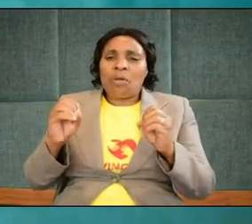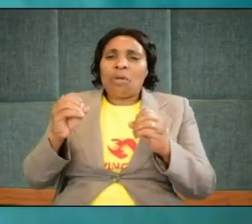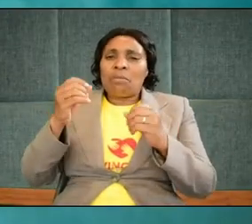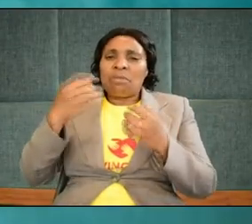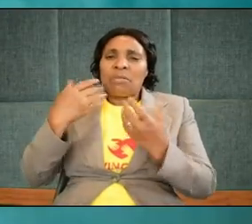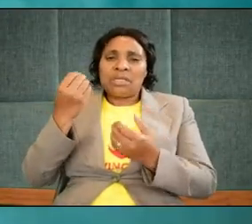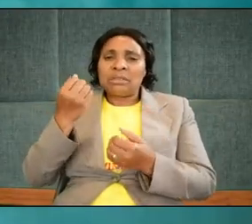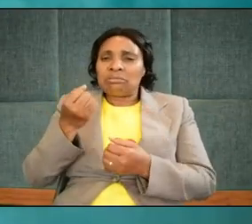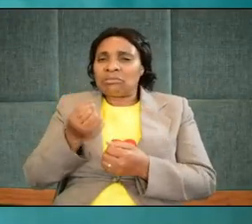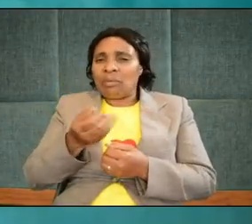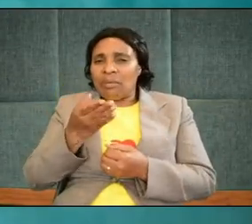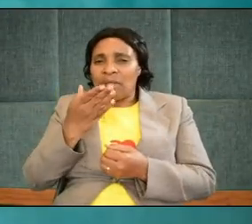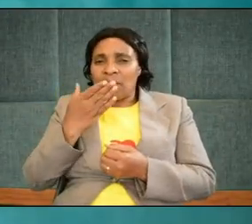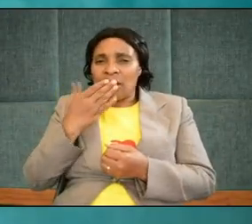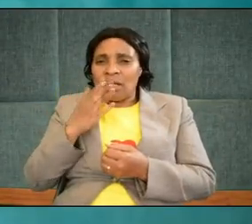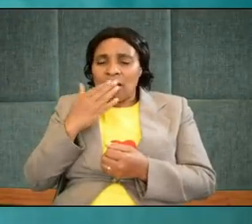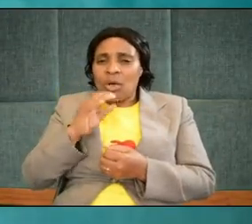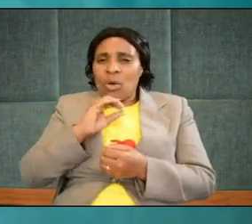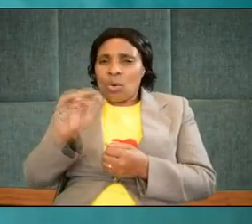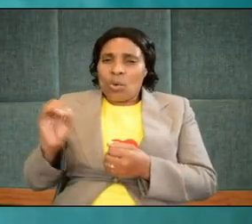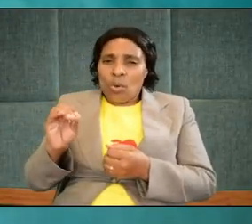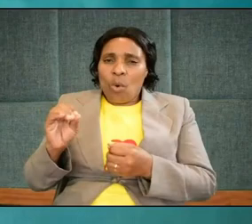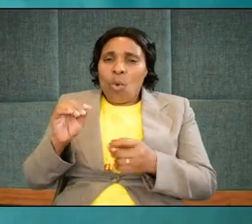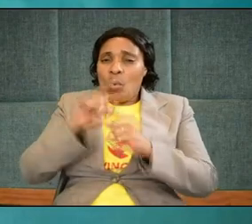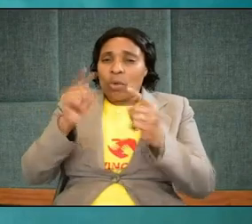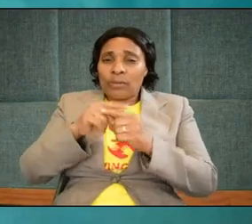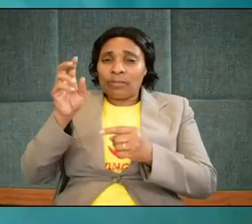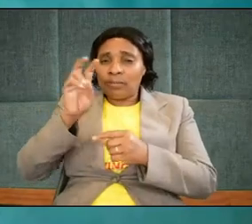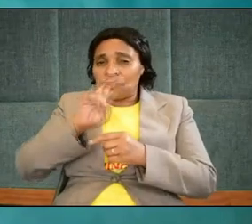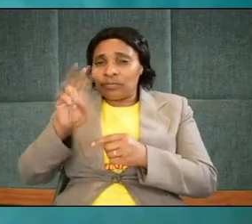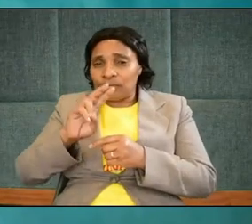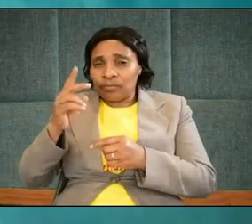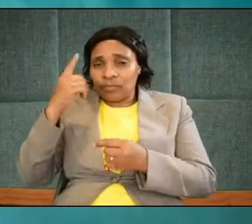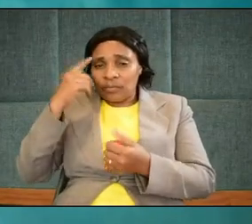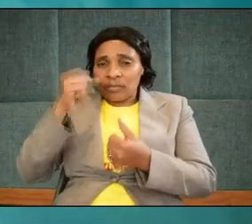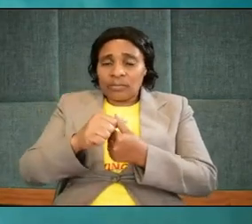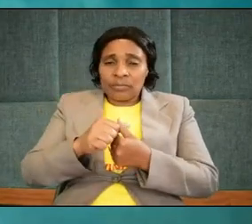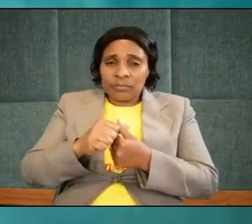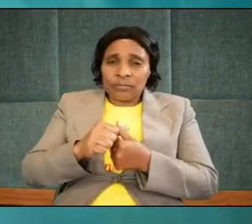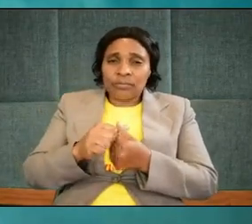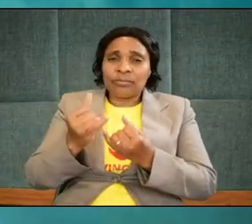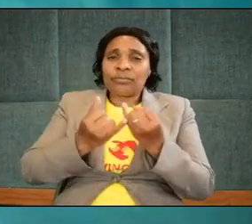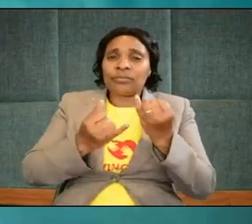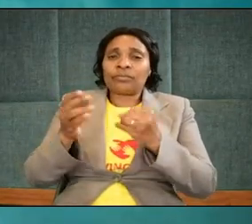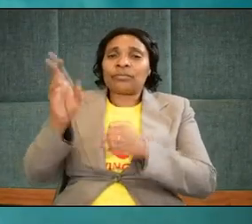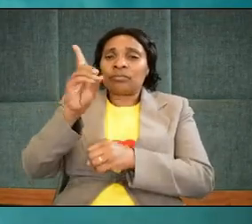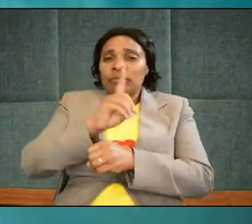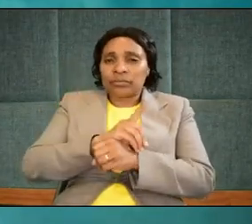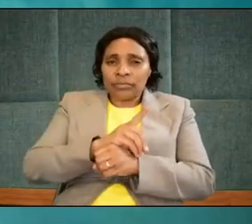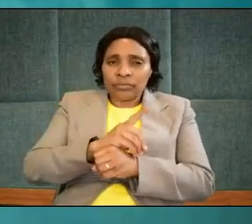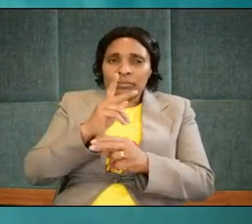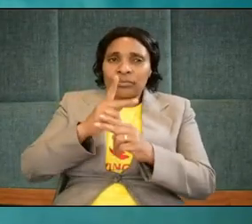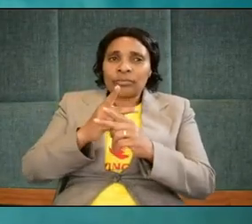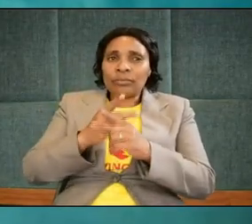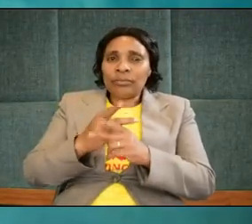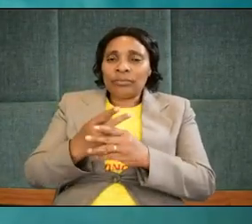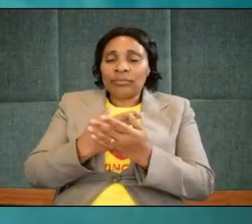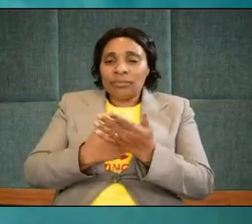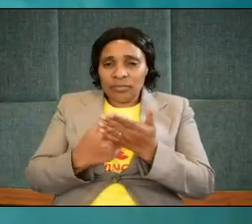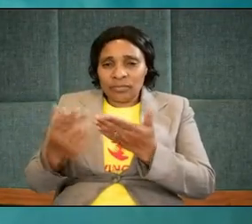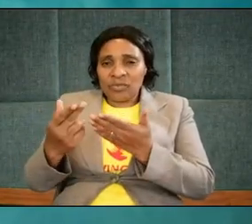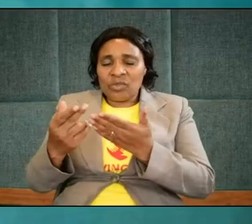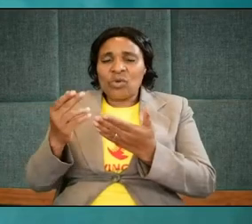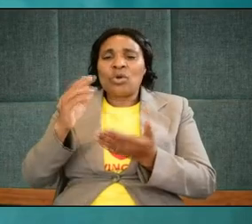God, that is, when we observe to remember the Sabbath, the day, and to keep it holy, we prevent ourselves from